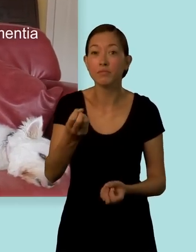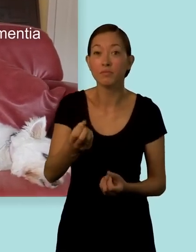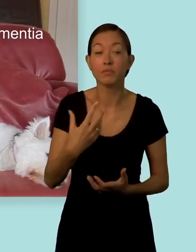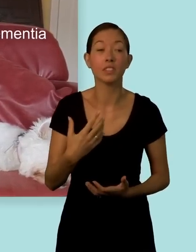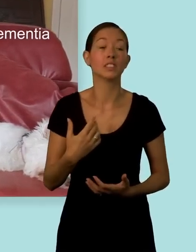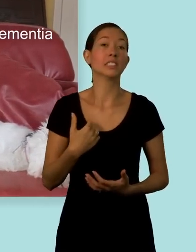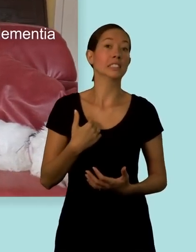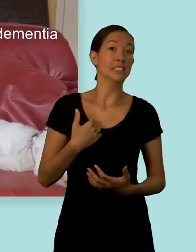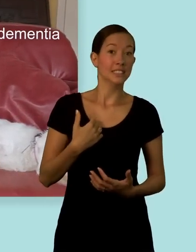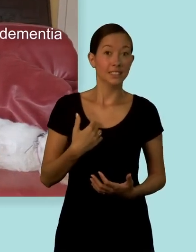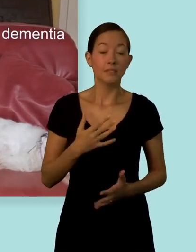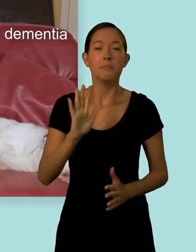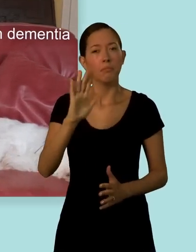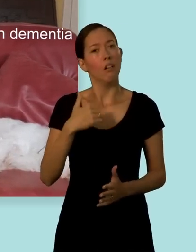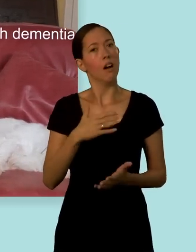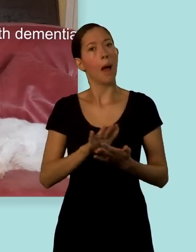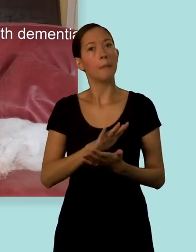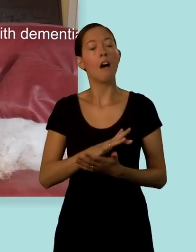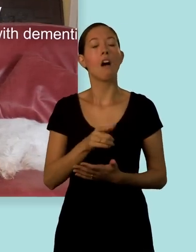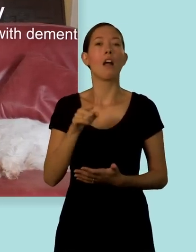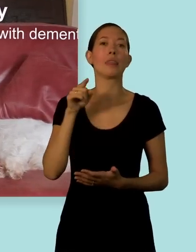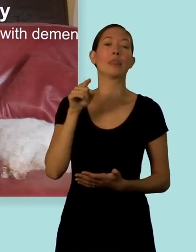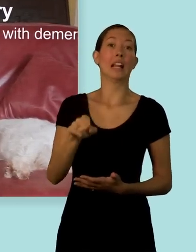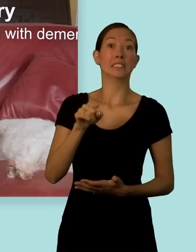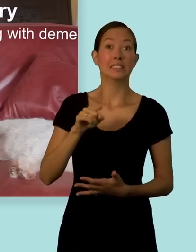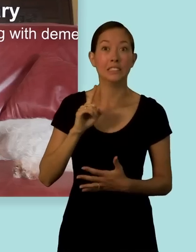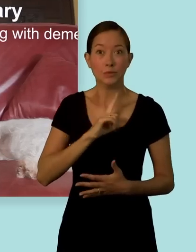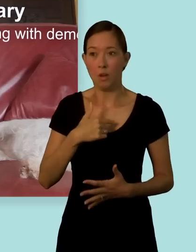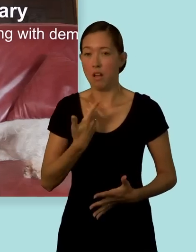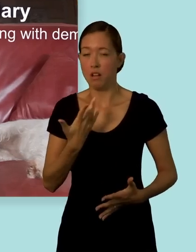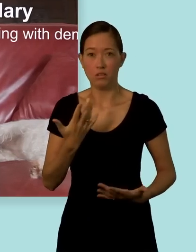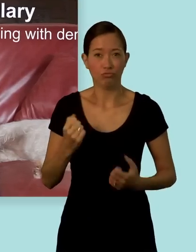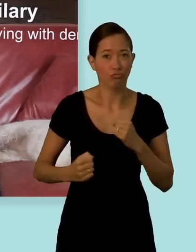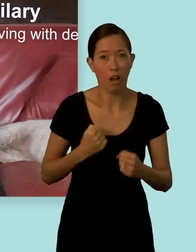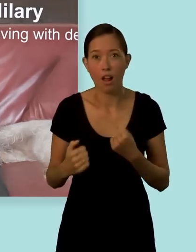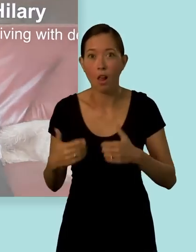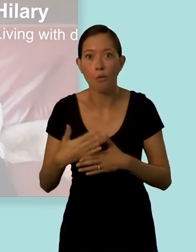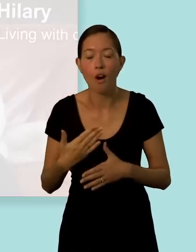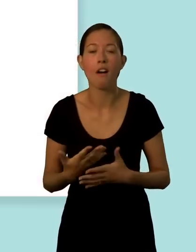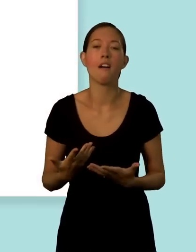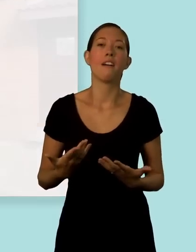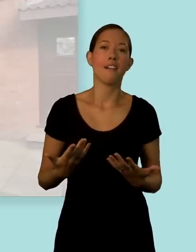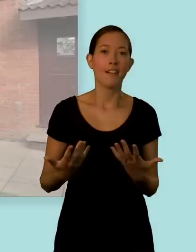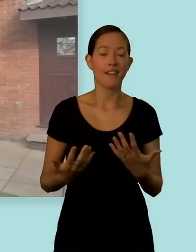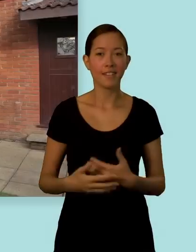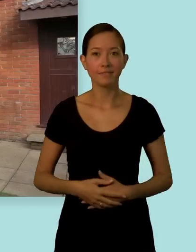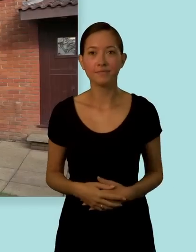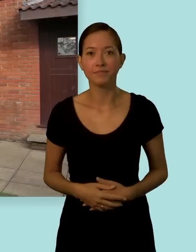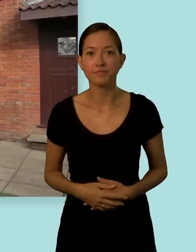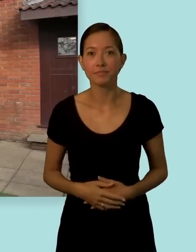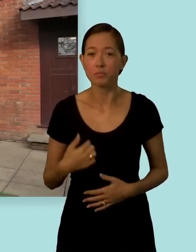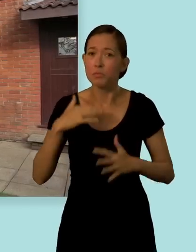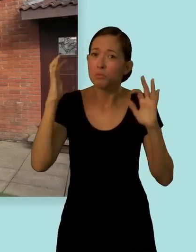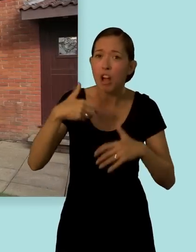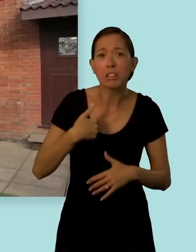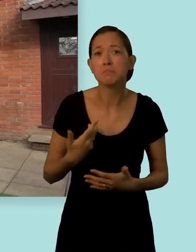want to particularly hear it, but was glad there was a reason for why I'd been struggling so much at work. I don't think it